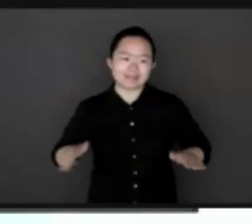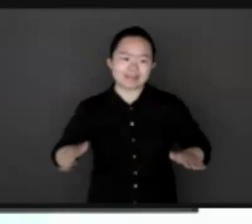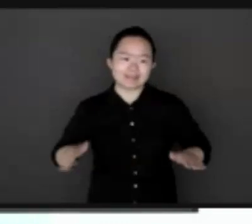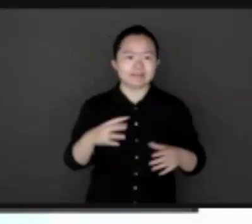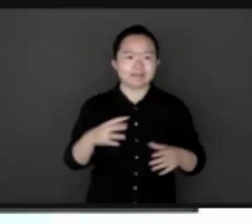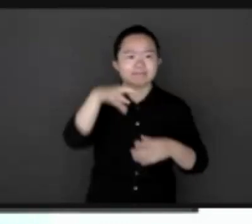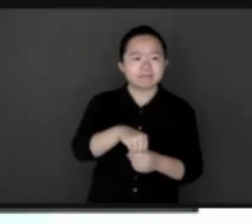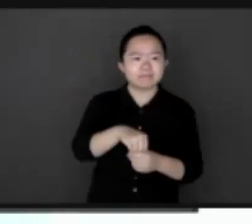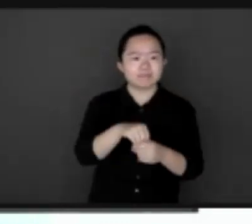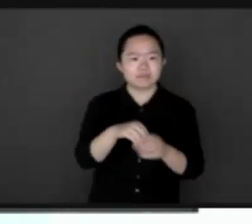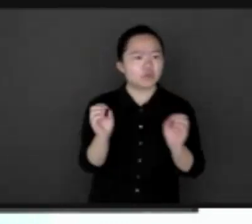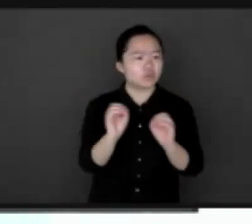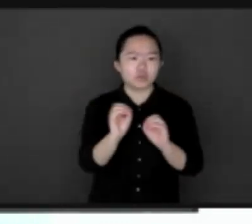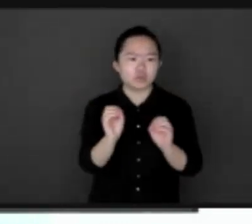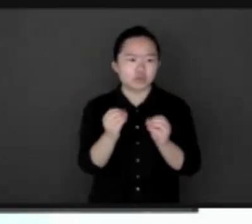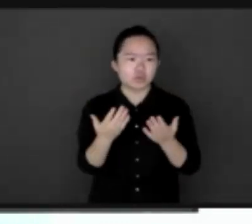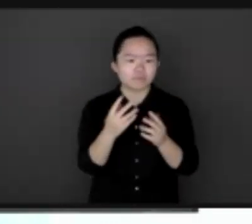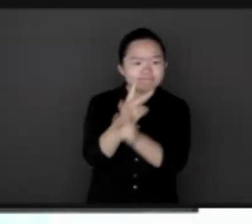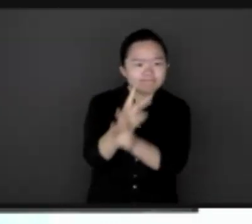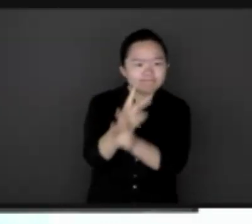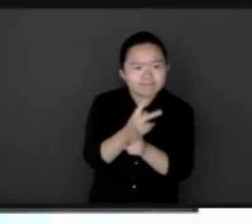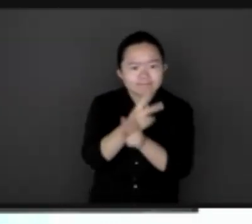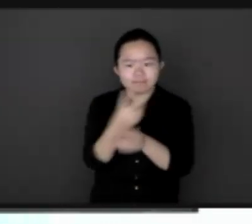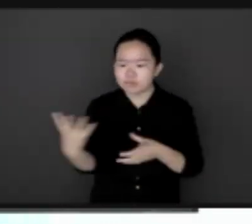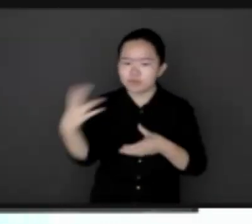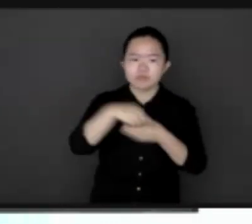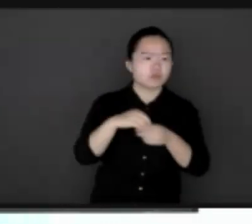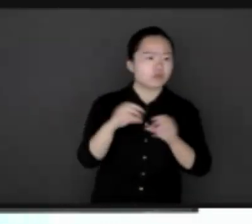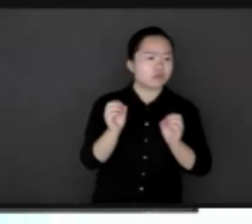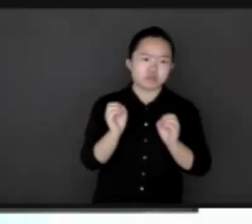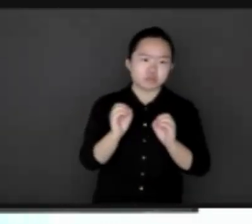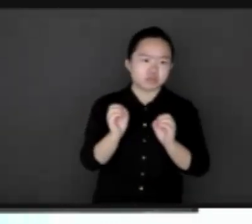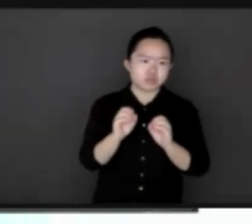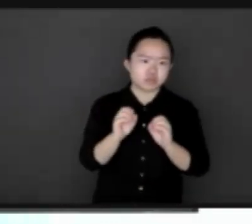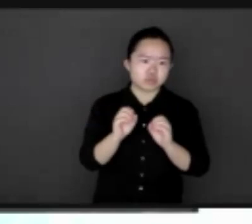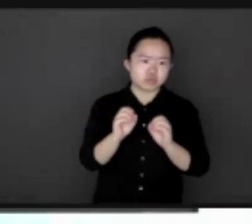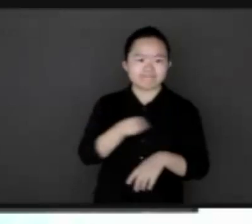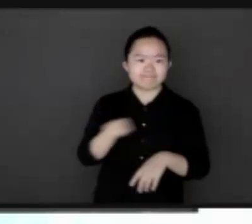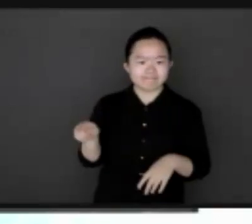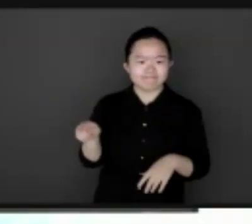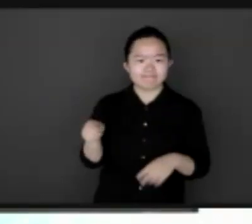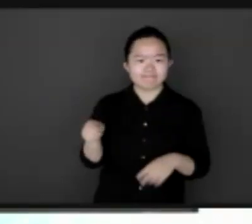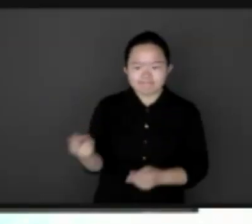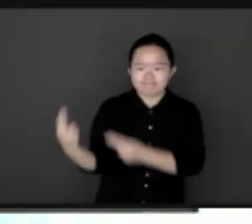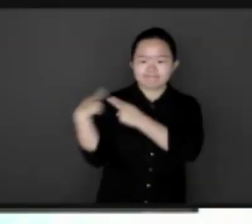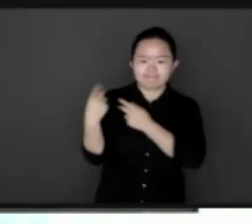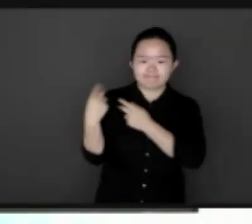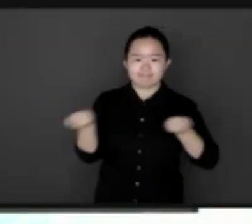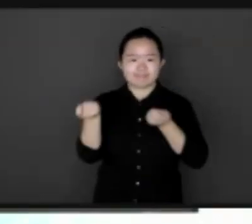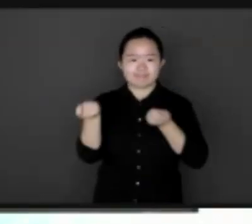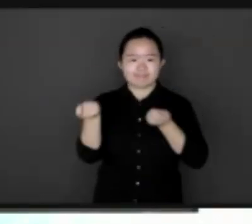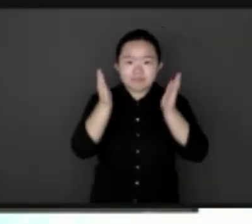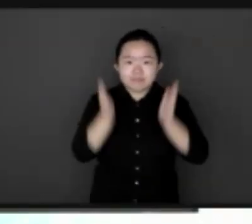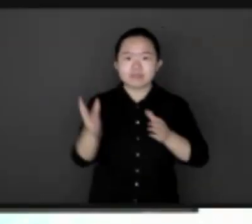because there is an exception to the exception, which means that you need to have the essential administrative functions of the school, kindergarten